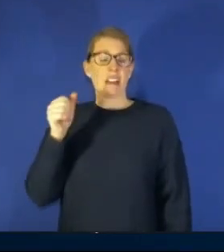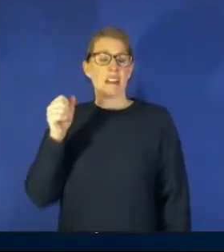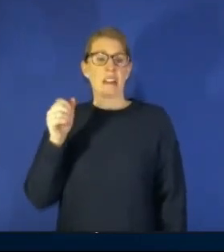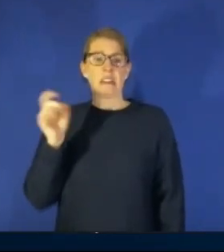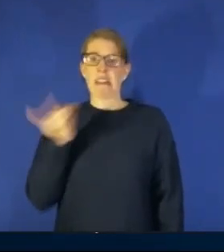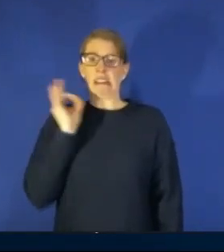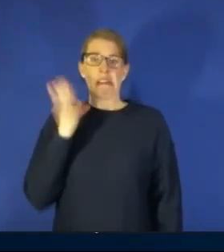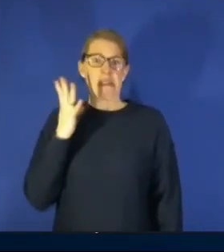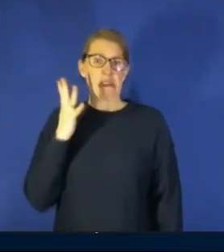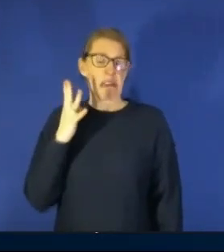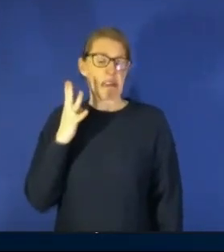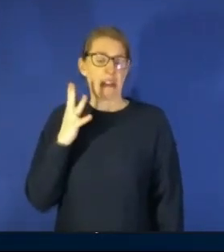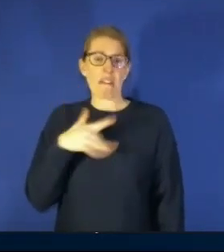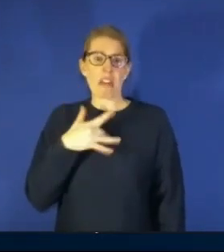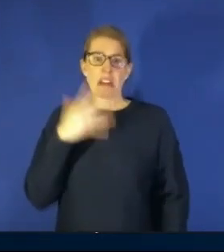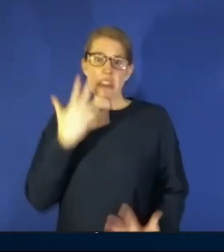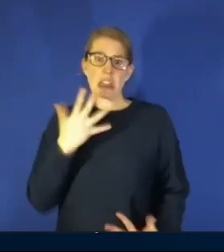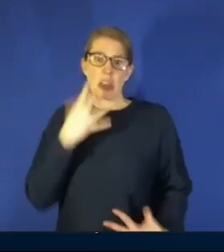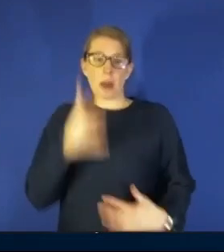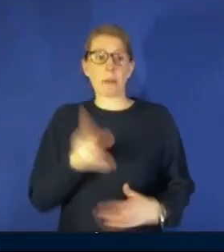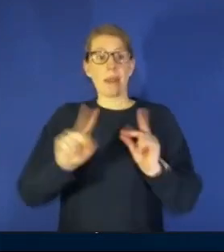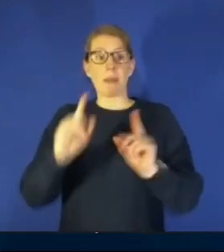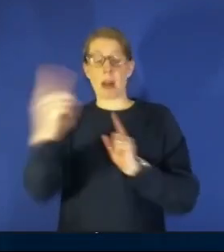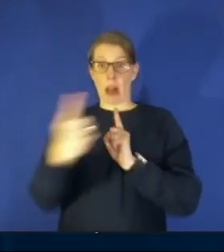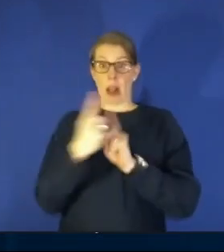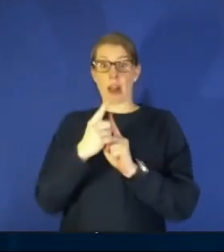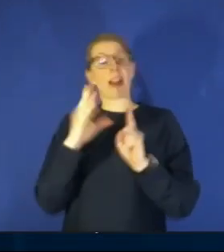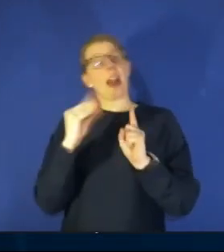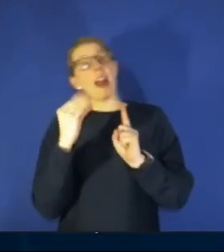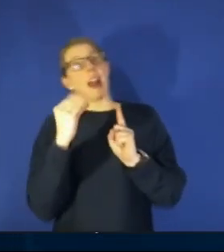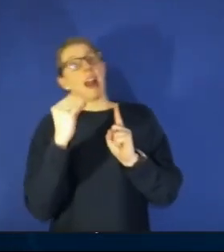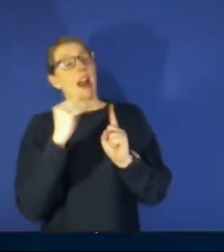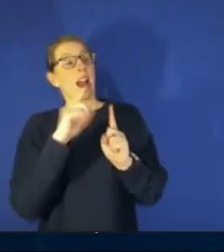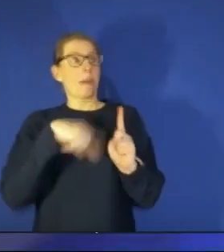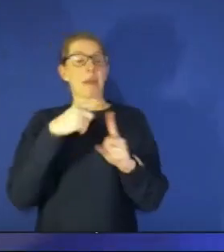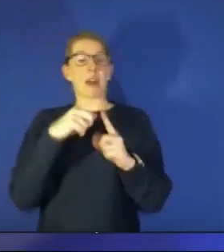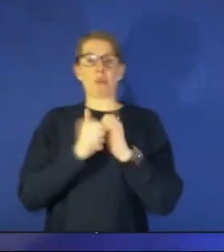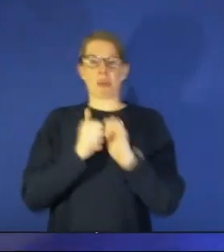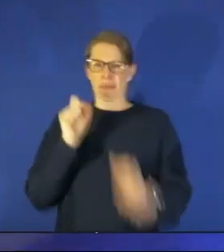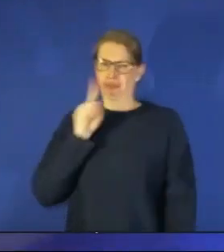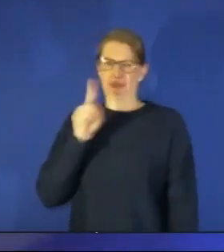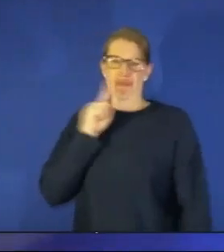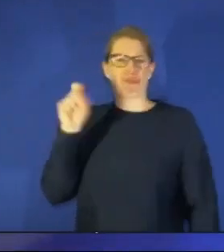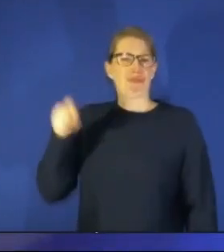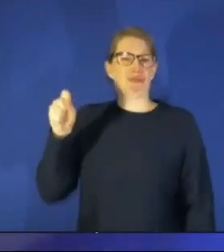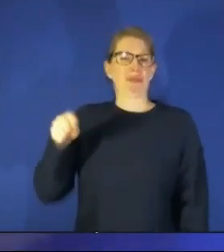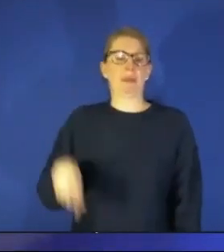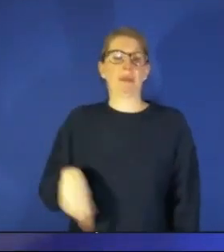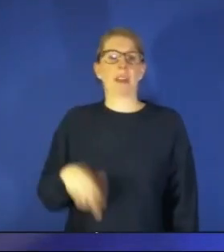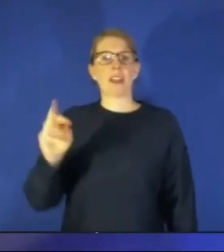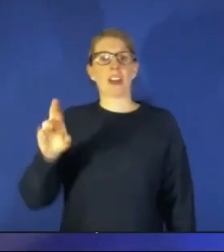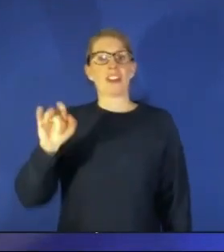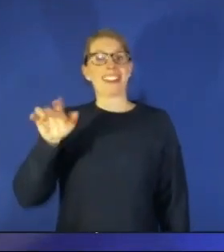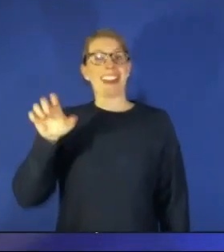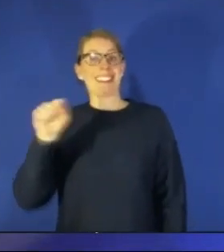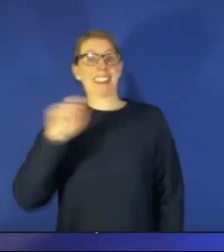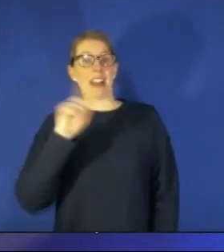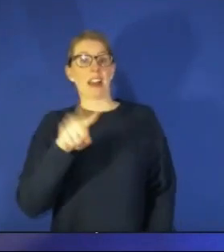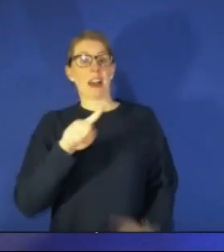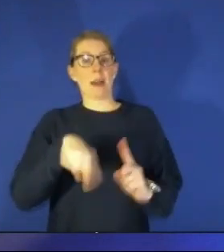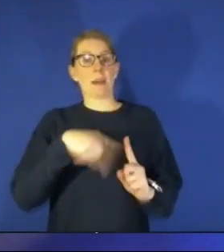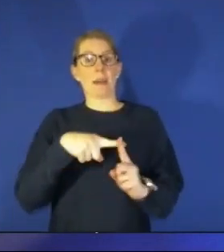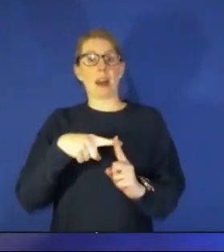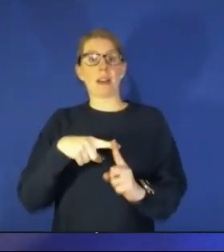up to you on the street, do they still just want to talk your ear off about sports? Oh, what yeah. You think? Yeah, and sure. Absolutely. Like Dr. Stites asking you about, Tyreek